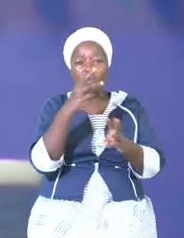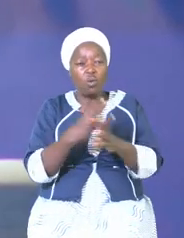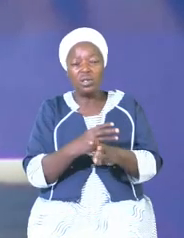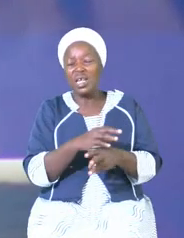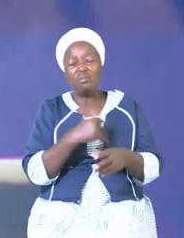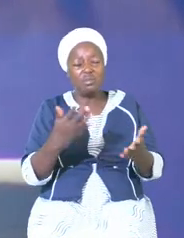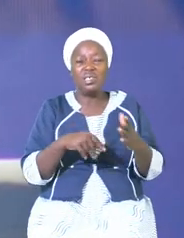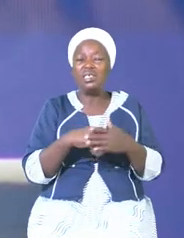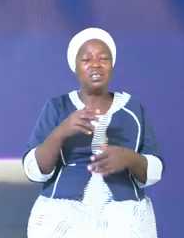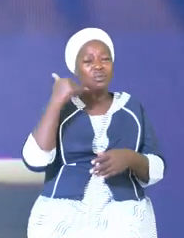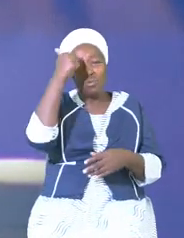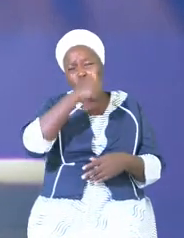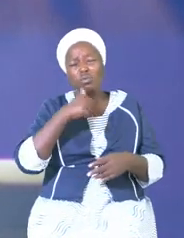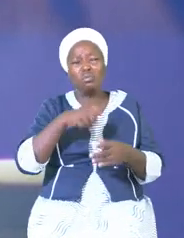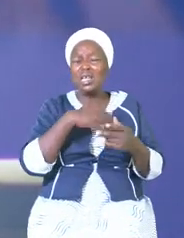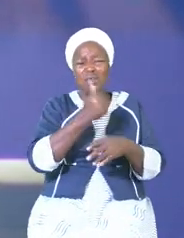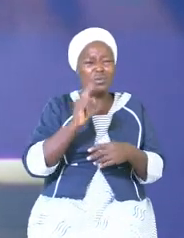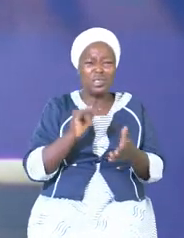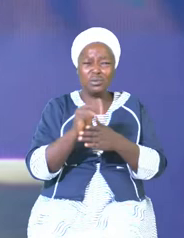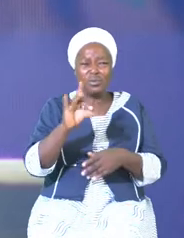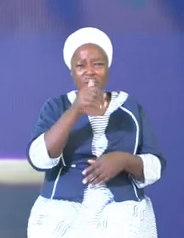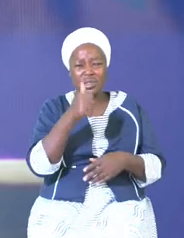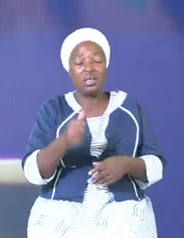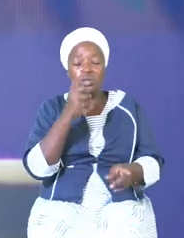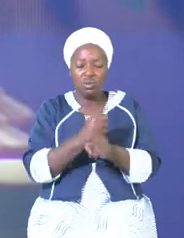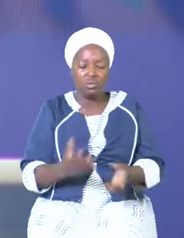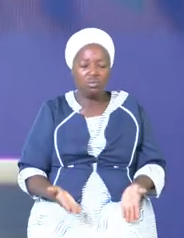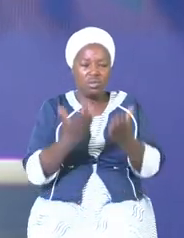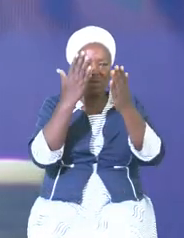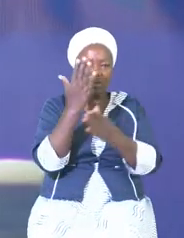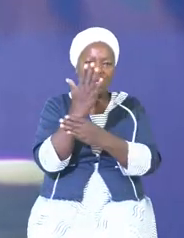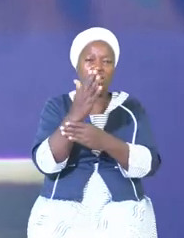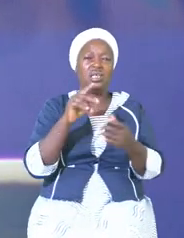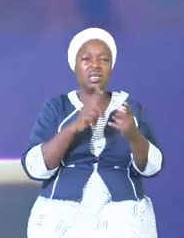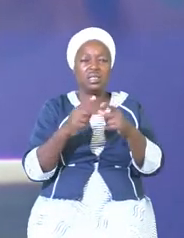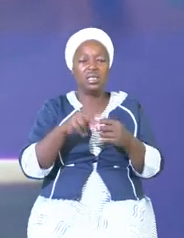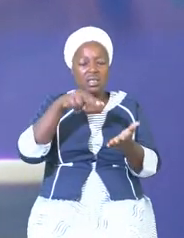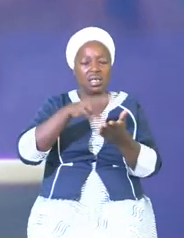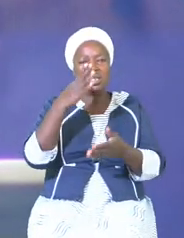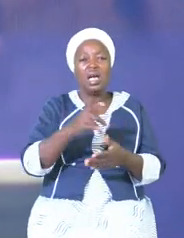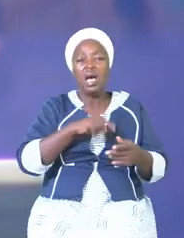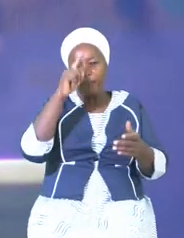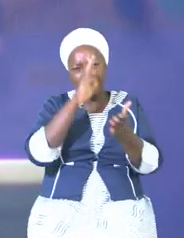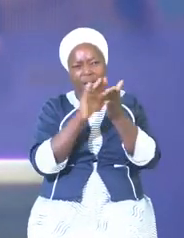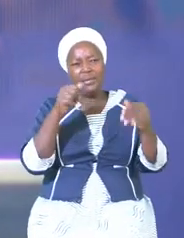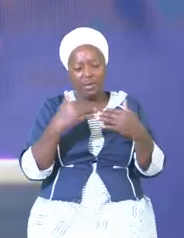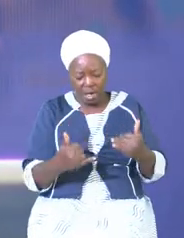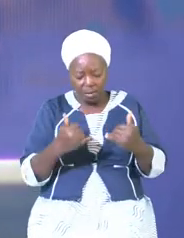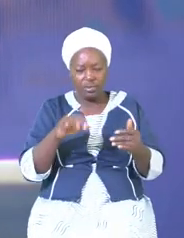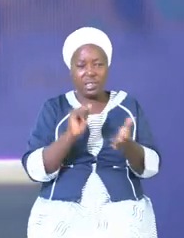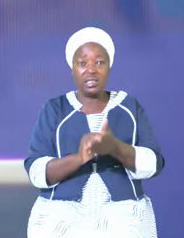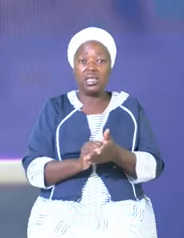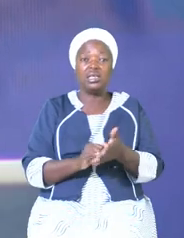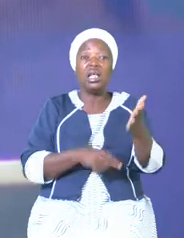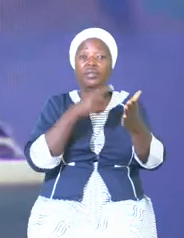of any continent, anywhere, raise up your hand and stand up there and believe right now that this is